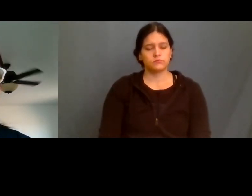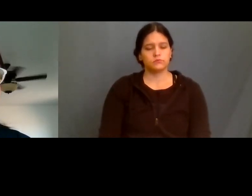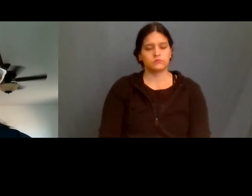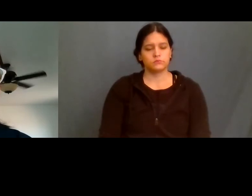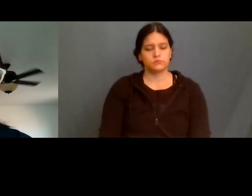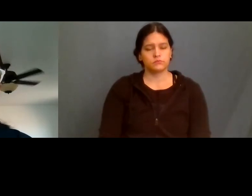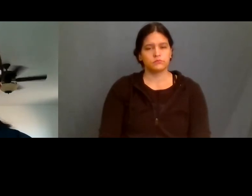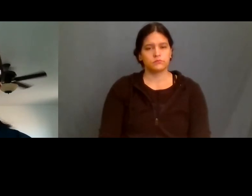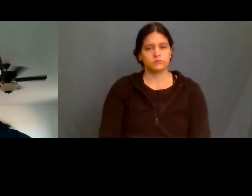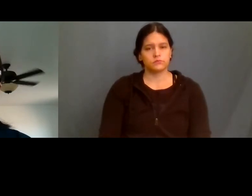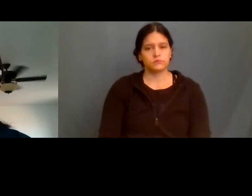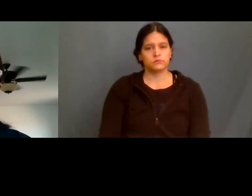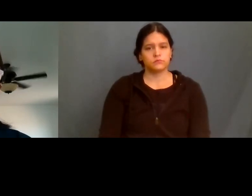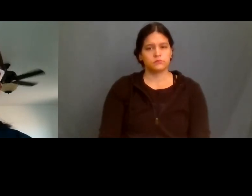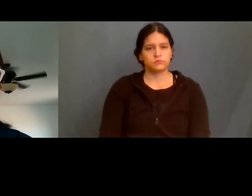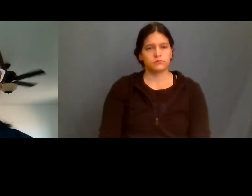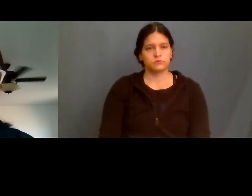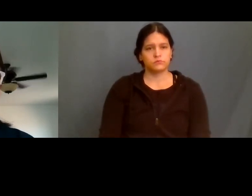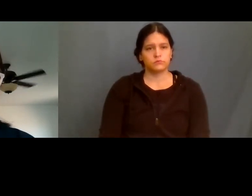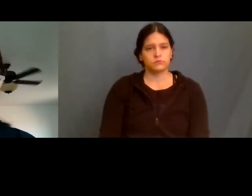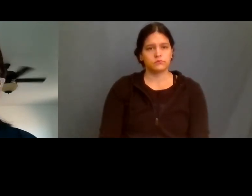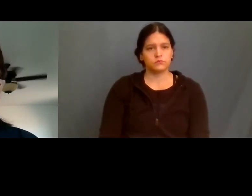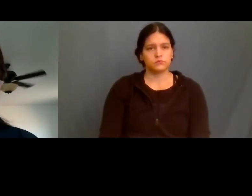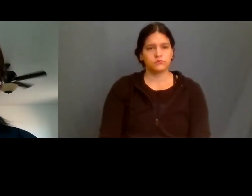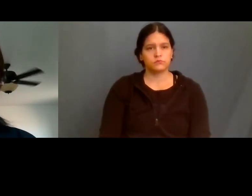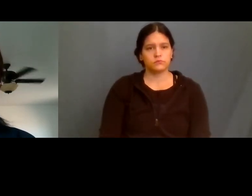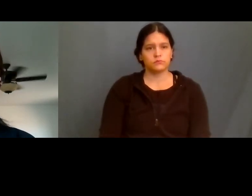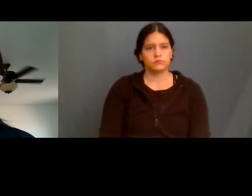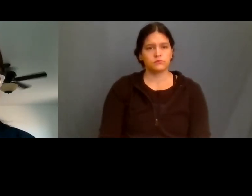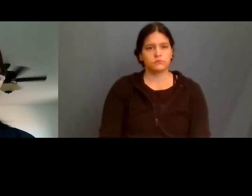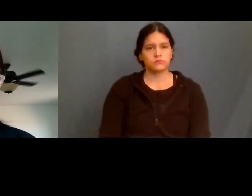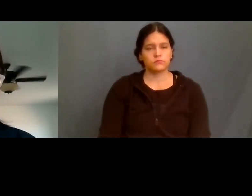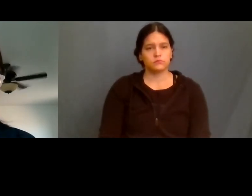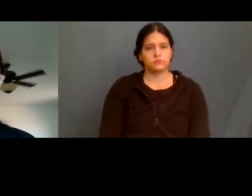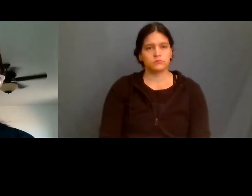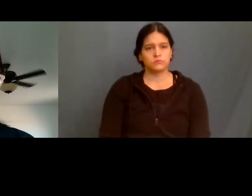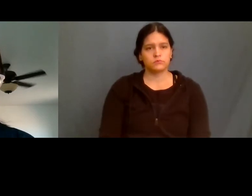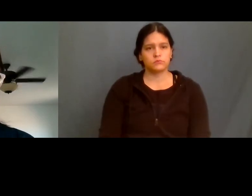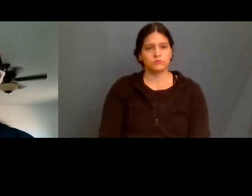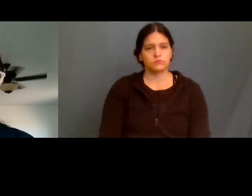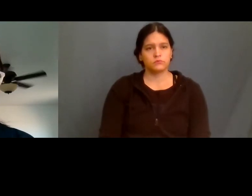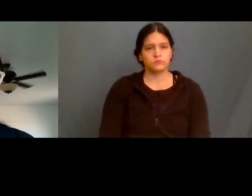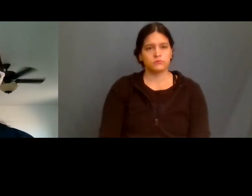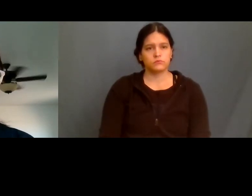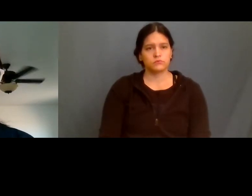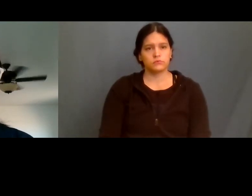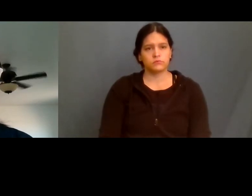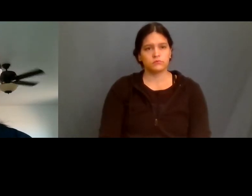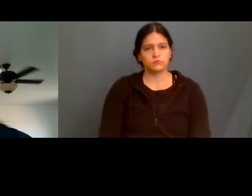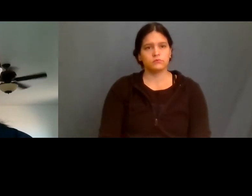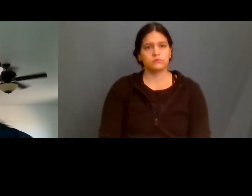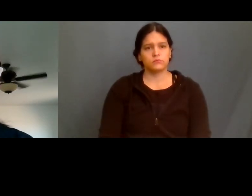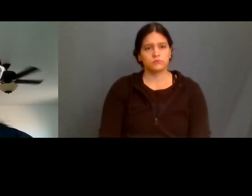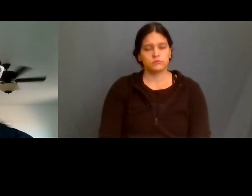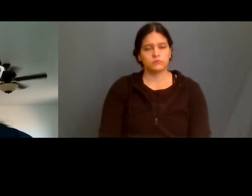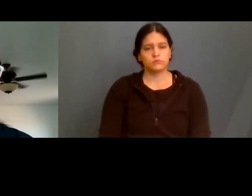Dai, don bad Mishna Fairho. Do Hayugo and Bahas Tee. Hulon at Equid at